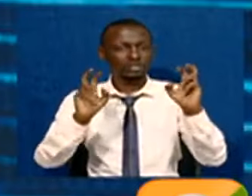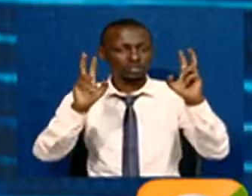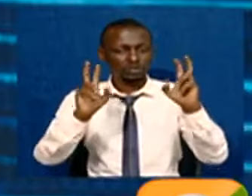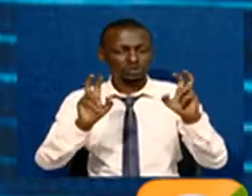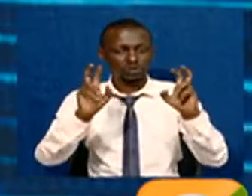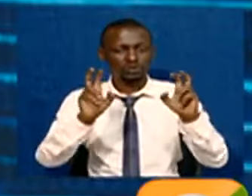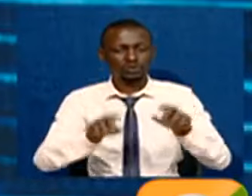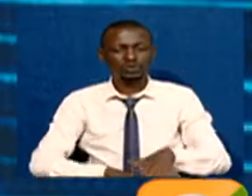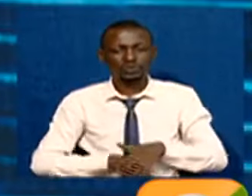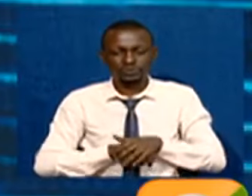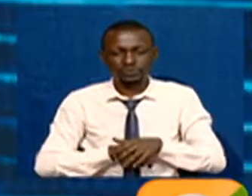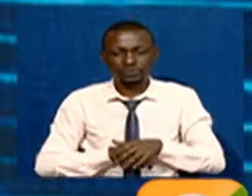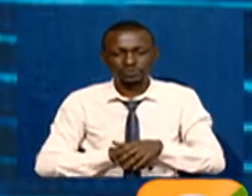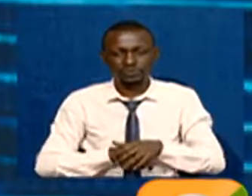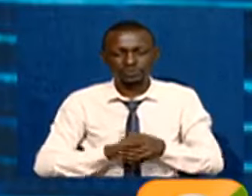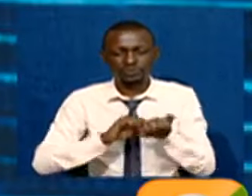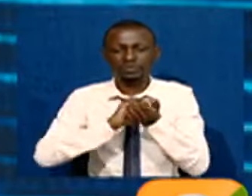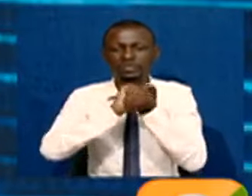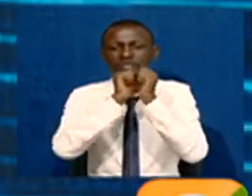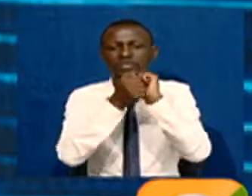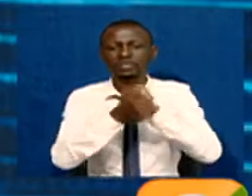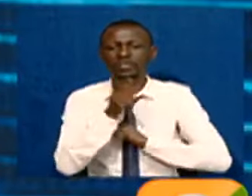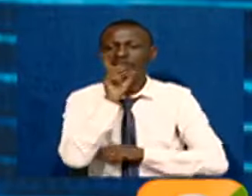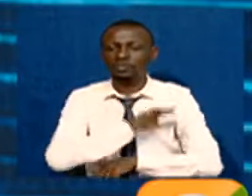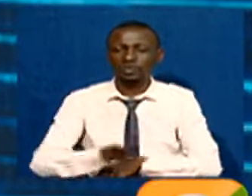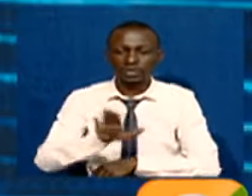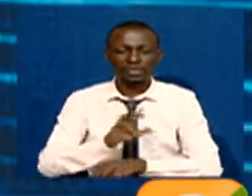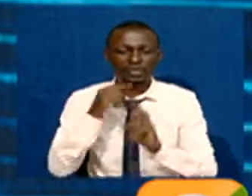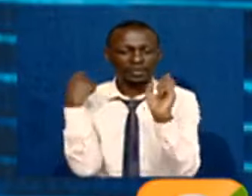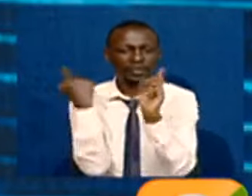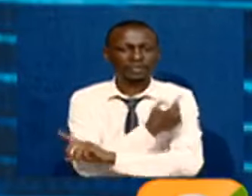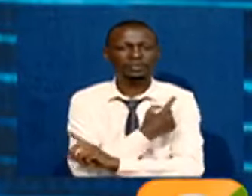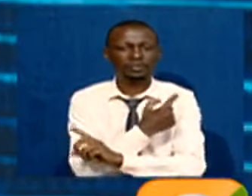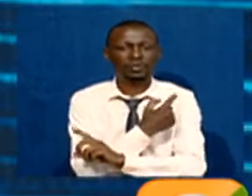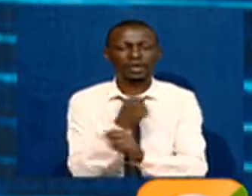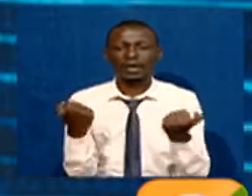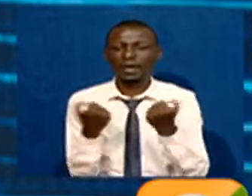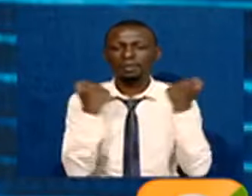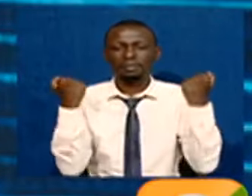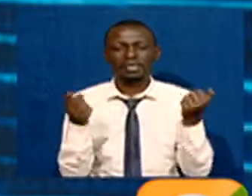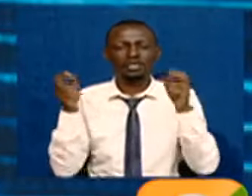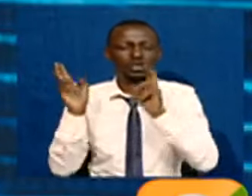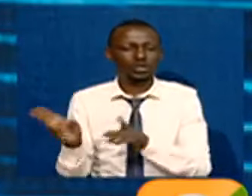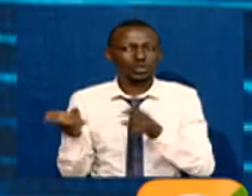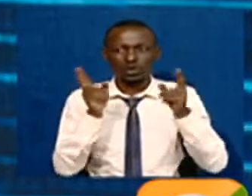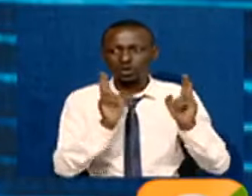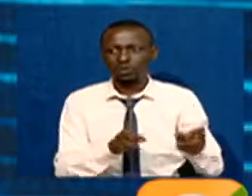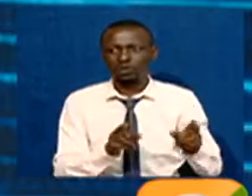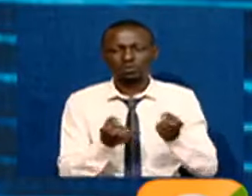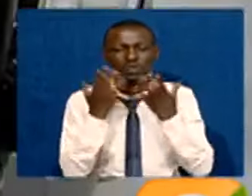been changed to a different area. So it's a normal thing. And I assure you, school program is there.